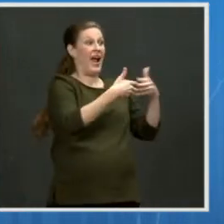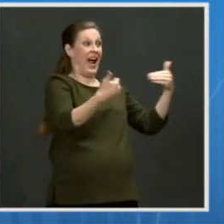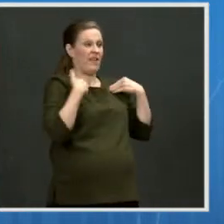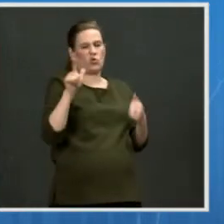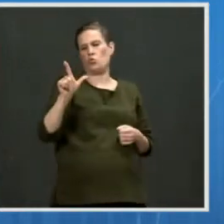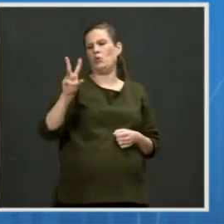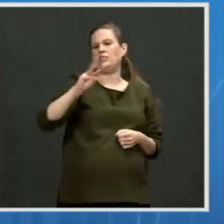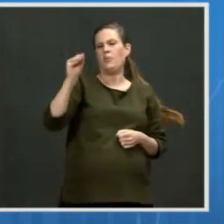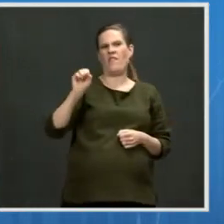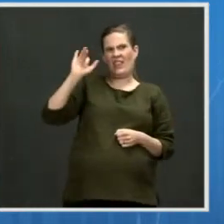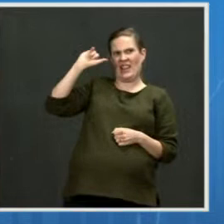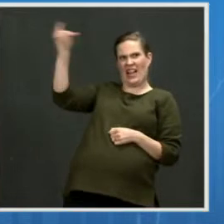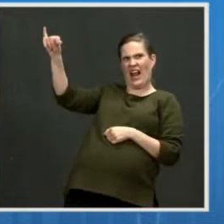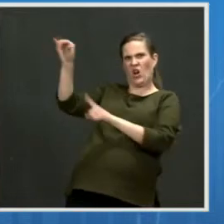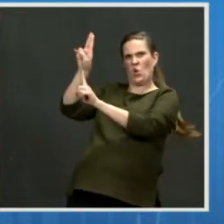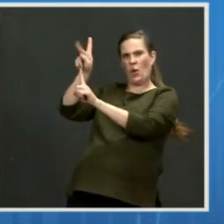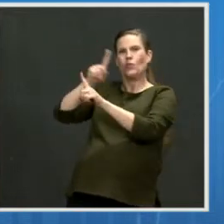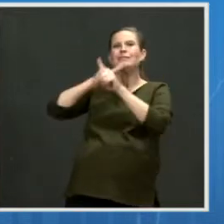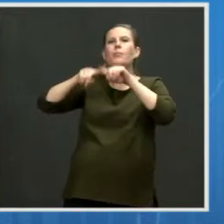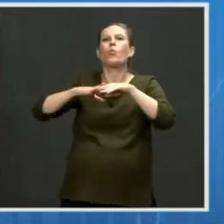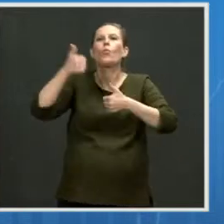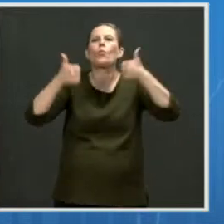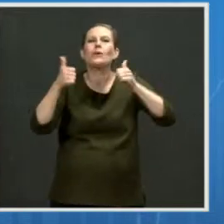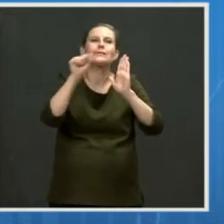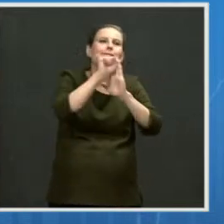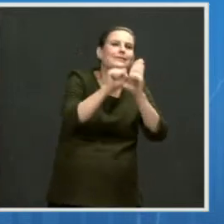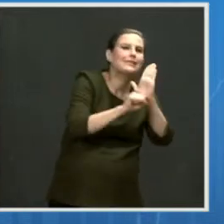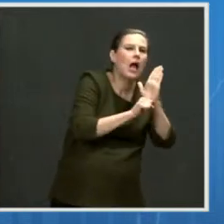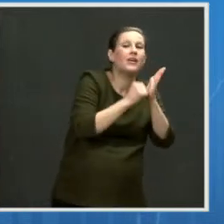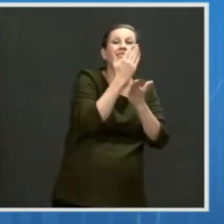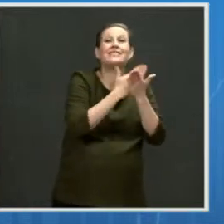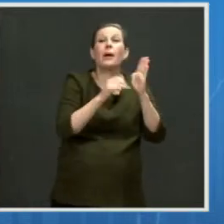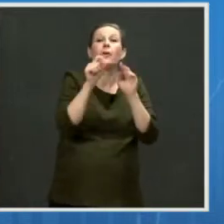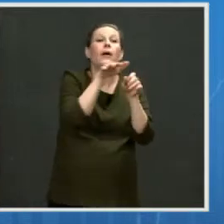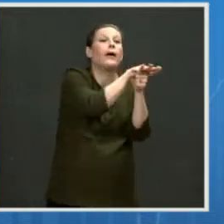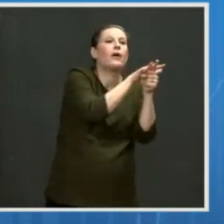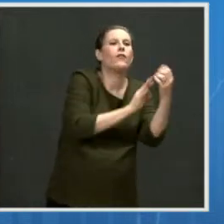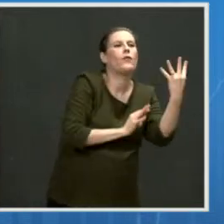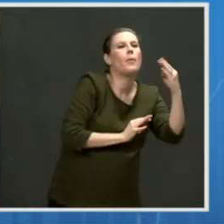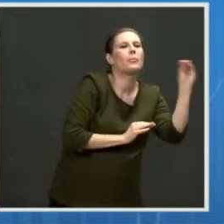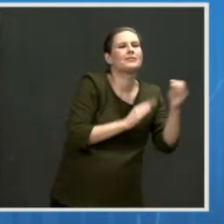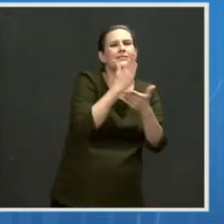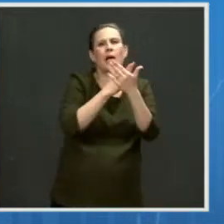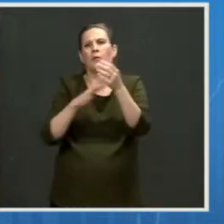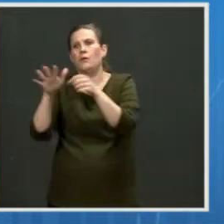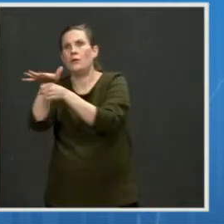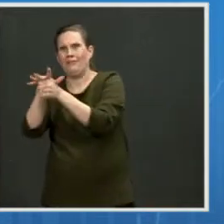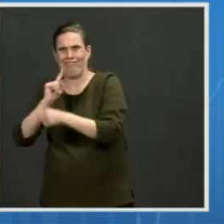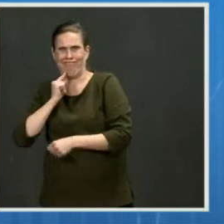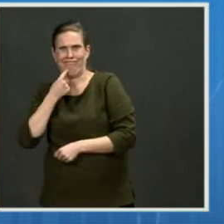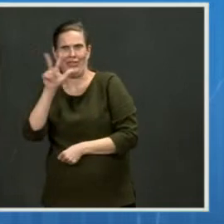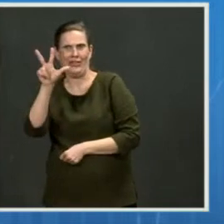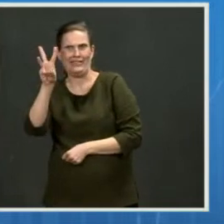35%. And so we're watching this very carefully, but it is starting to become the predominant variant in many U.S.